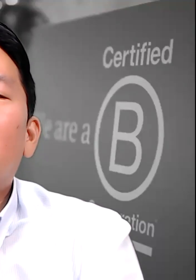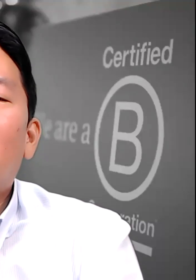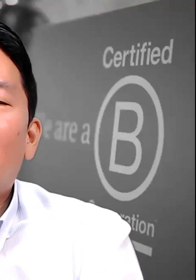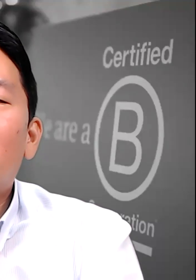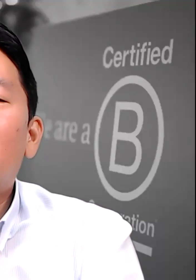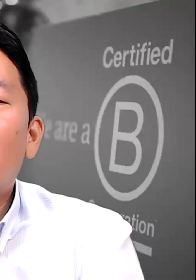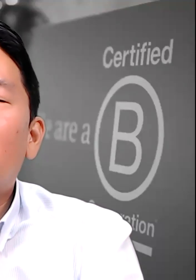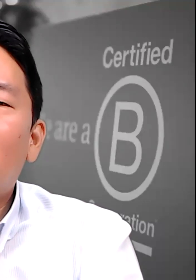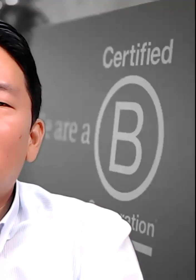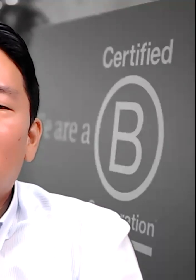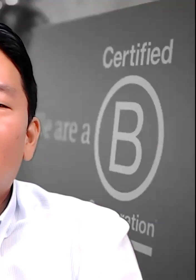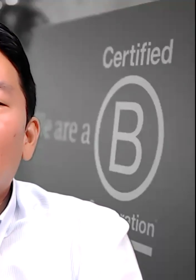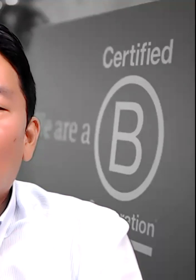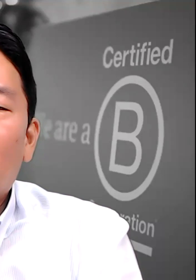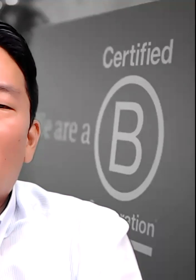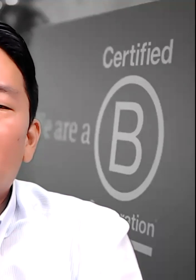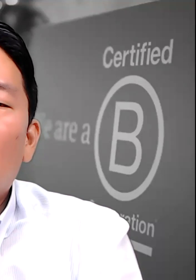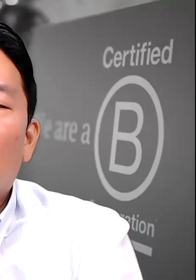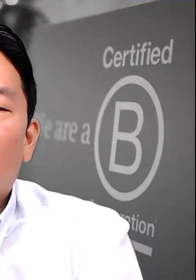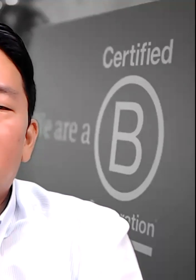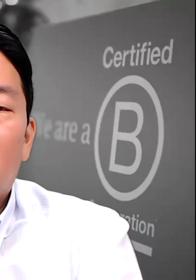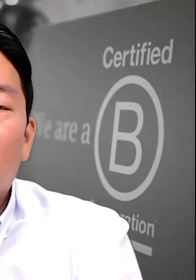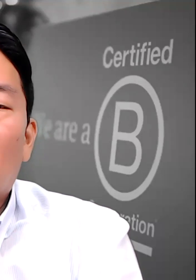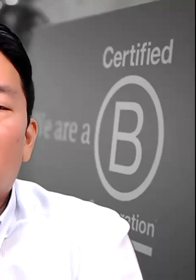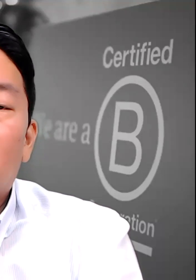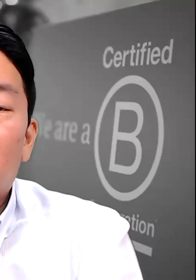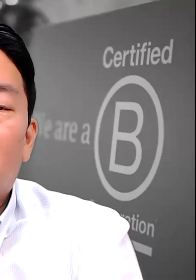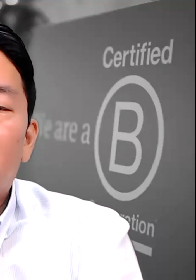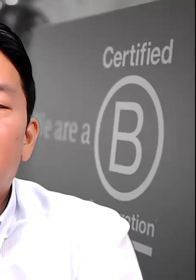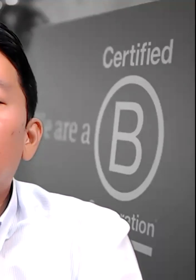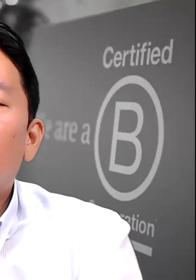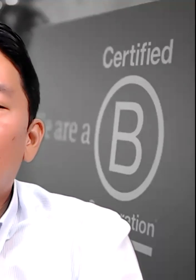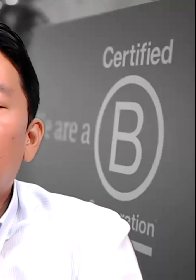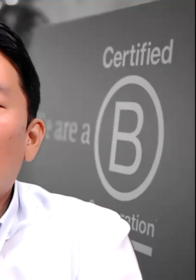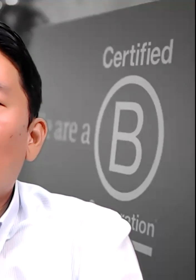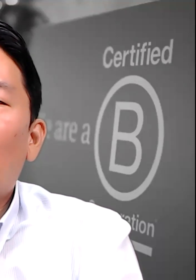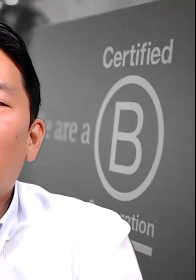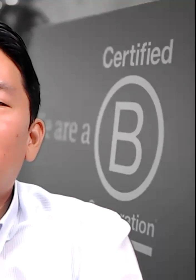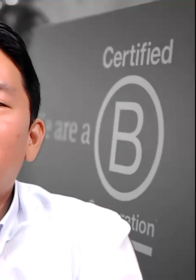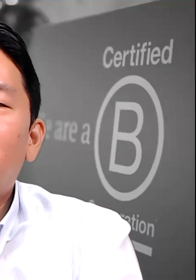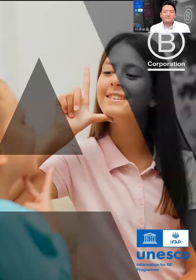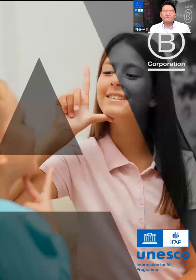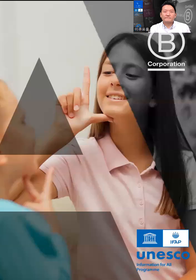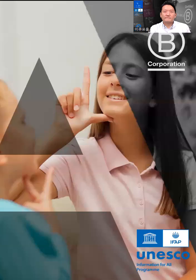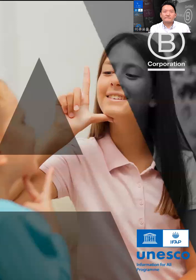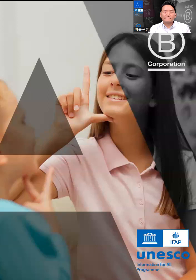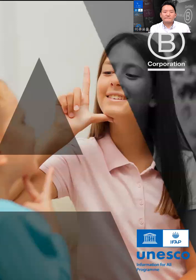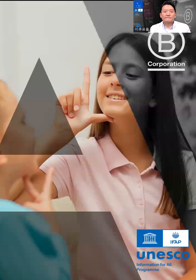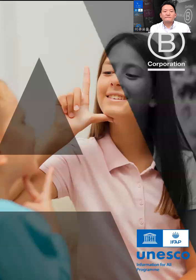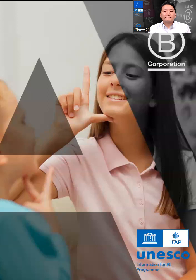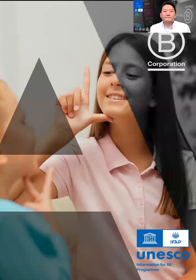Hi everyone, my name is Kevin Lee, co-founder and CEO of a social venture EQ4Org.